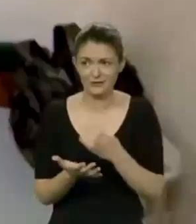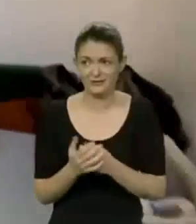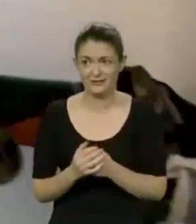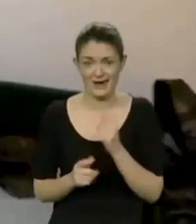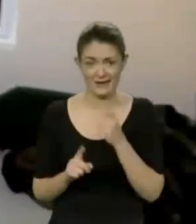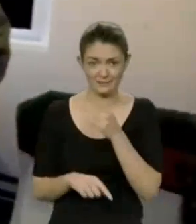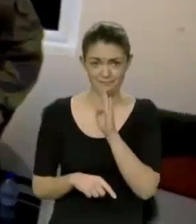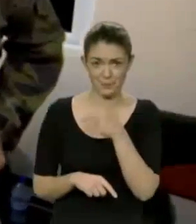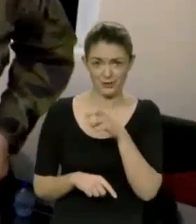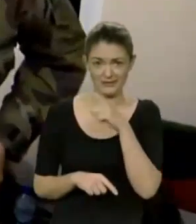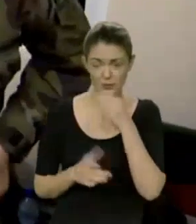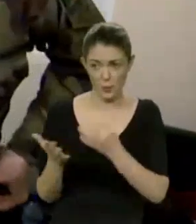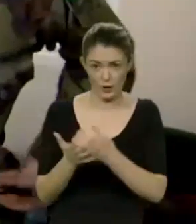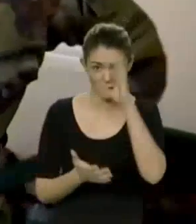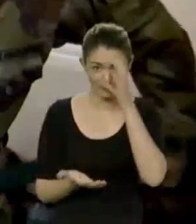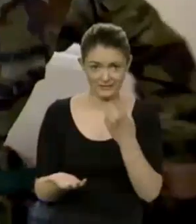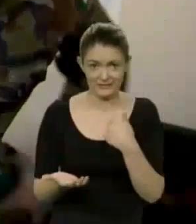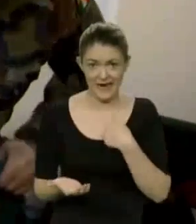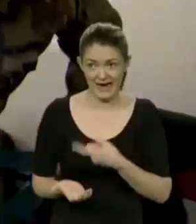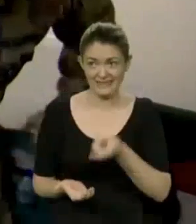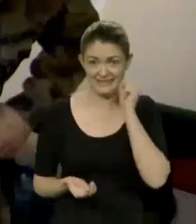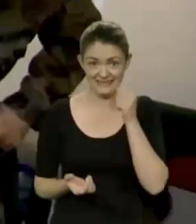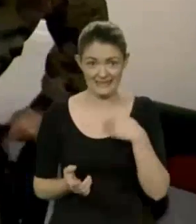As Byrne said, go up to college.